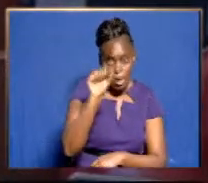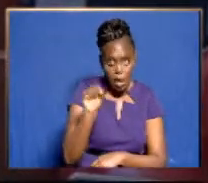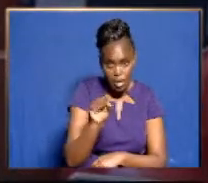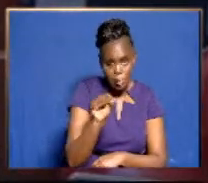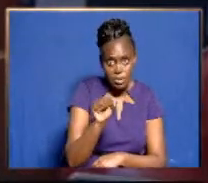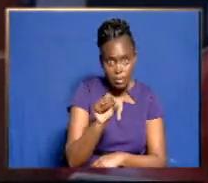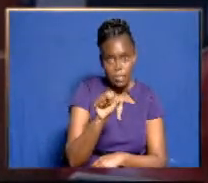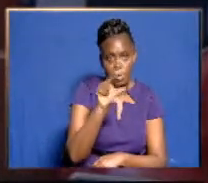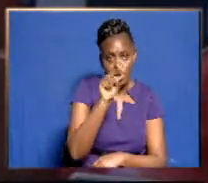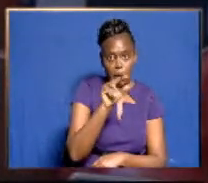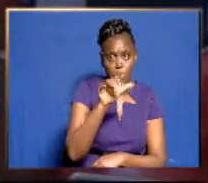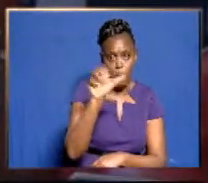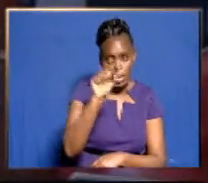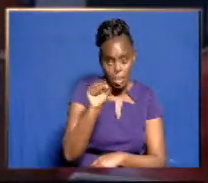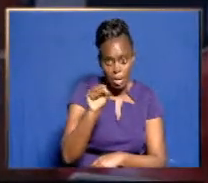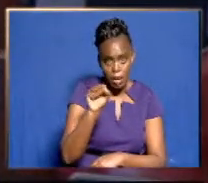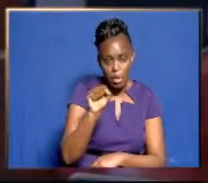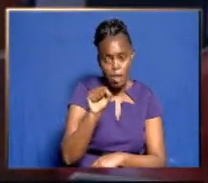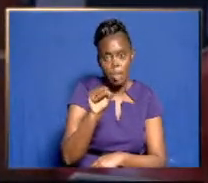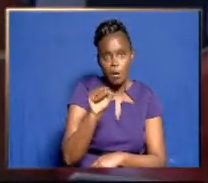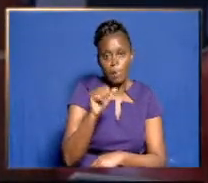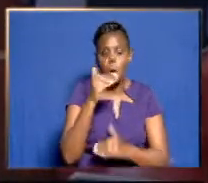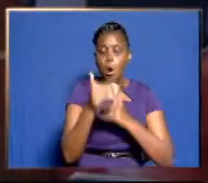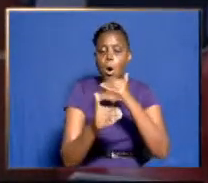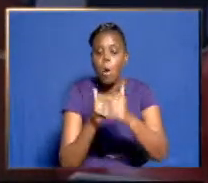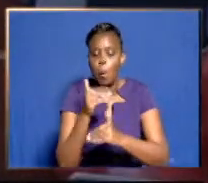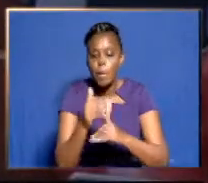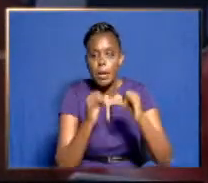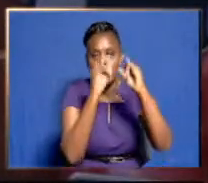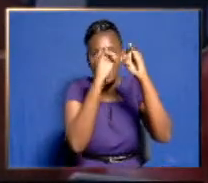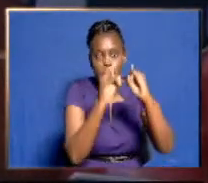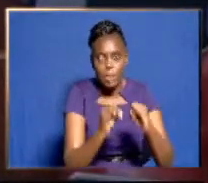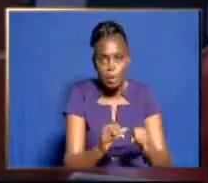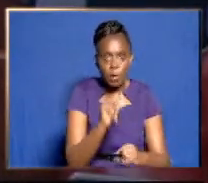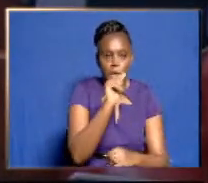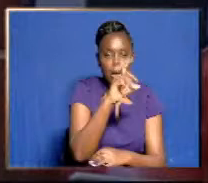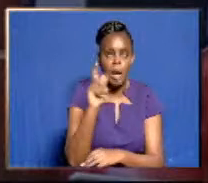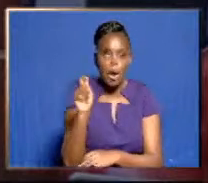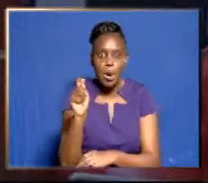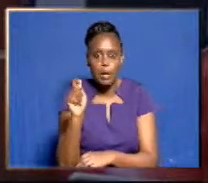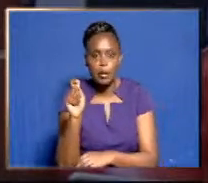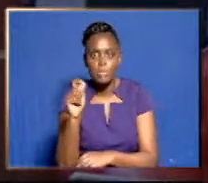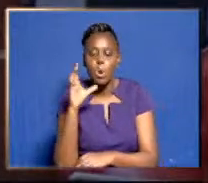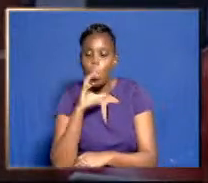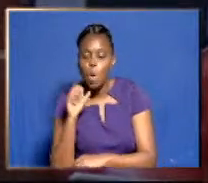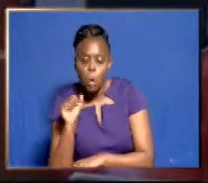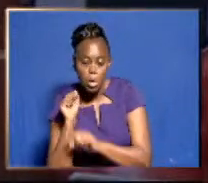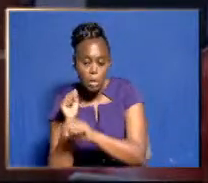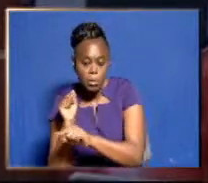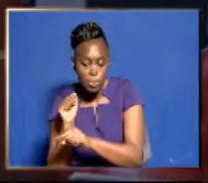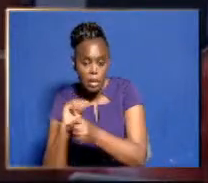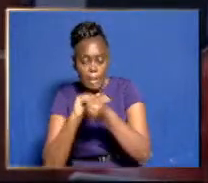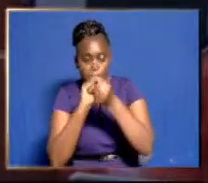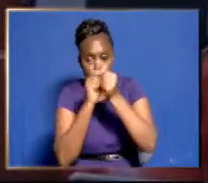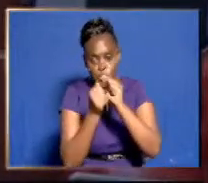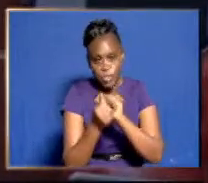operating under a new act. The old National Youth Service that we knew is probably changing